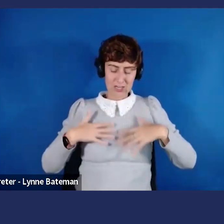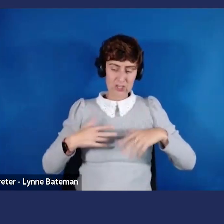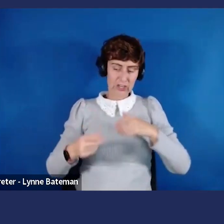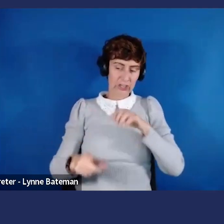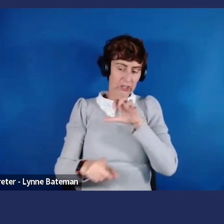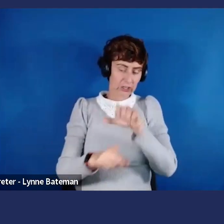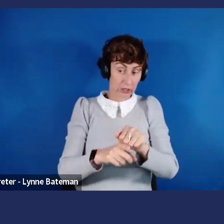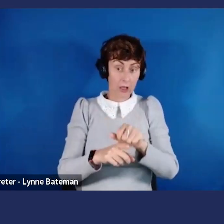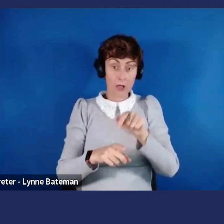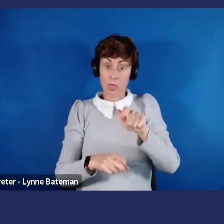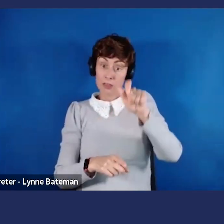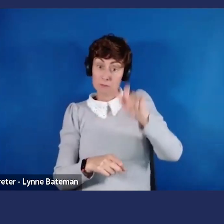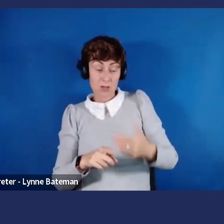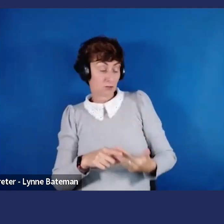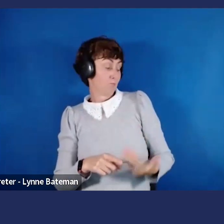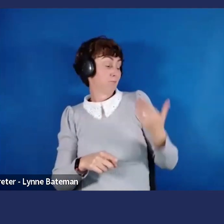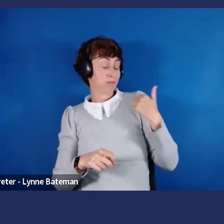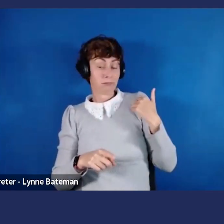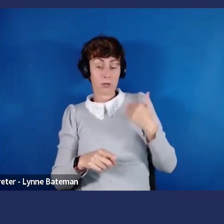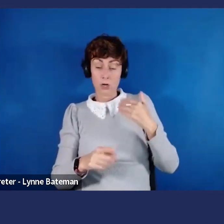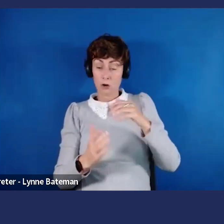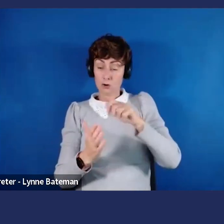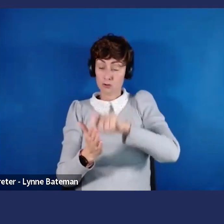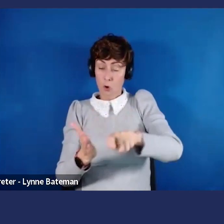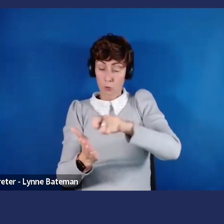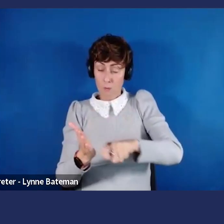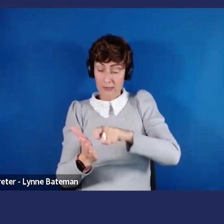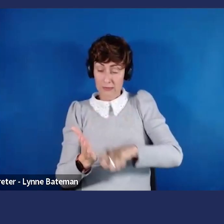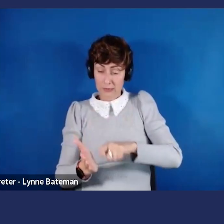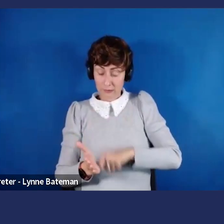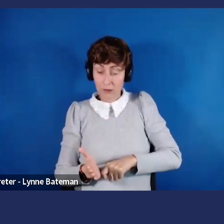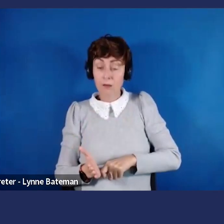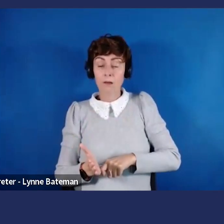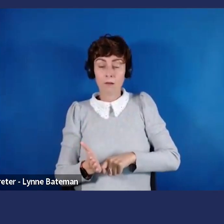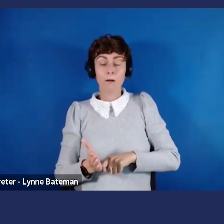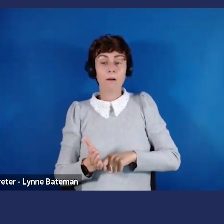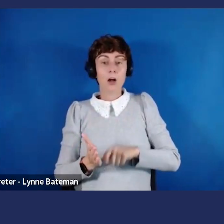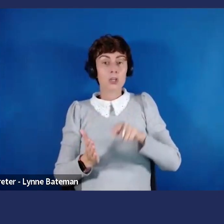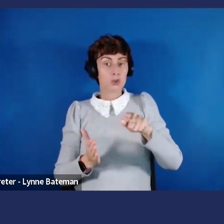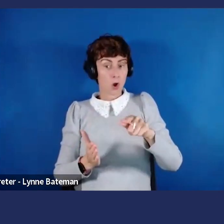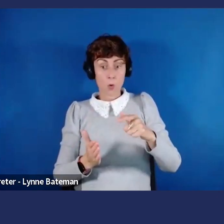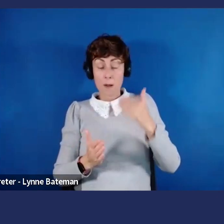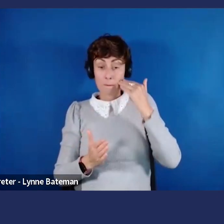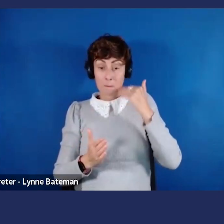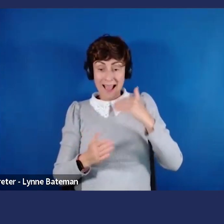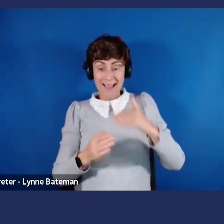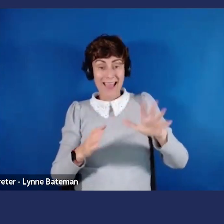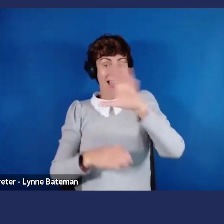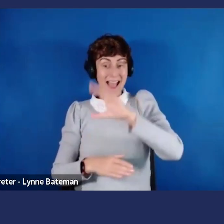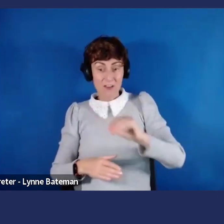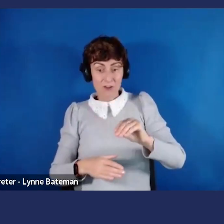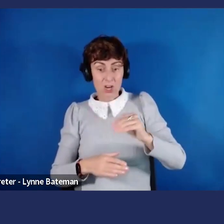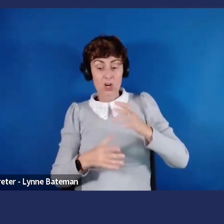he documented how well embedded these procedures were. So despite the history of Black African countries pioneering